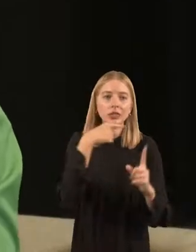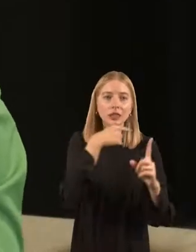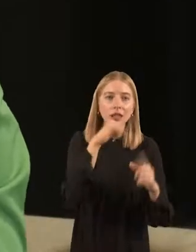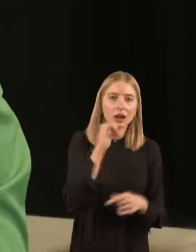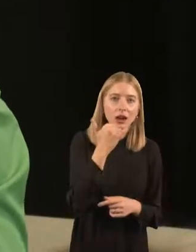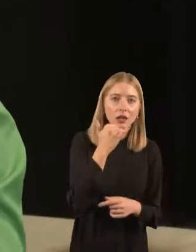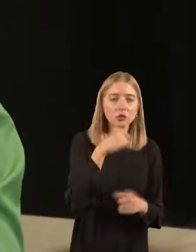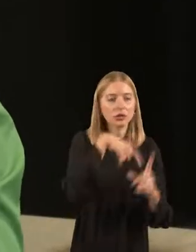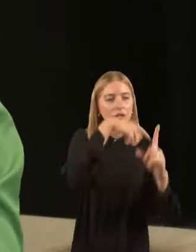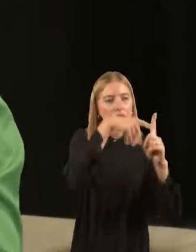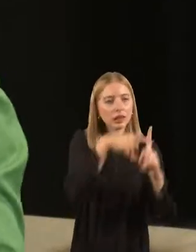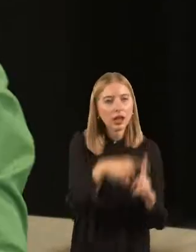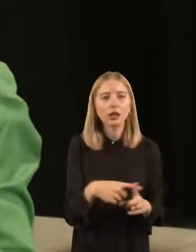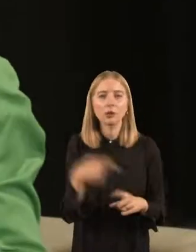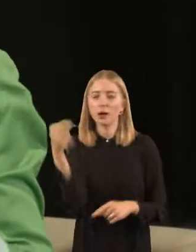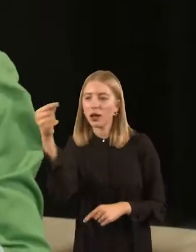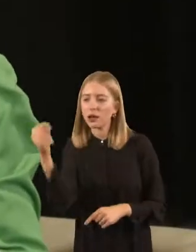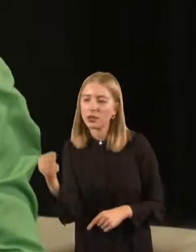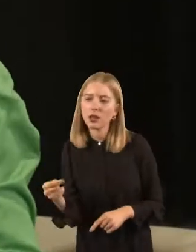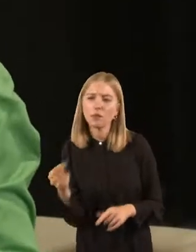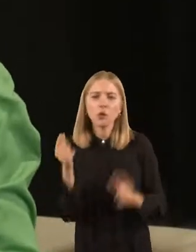So,